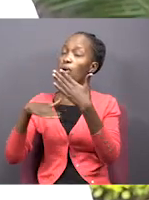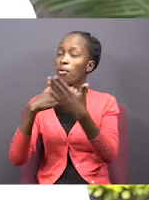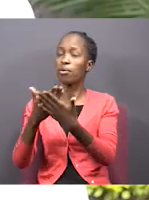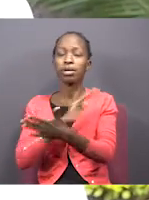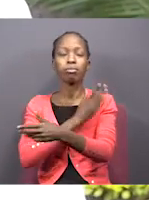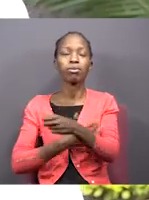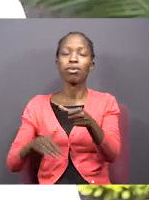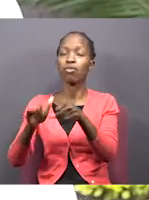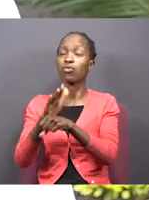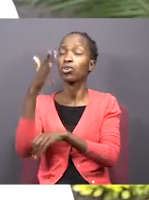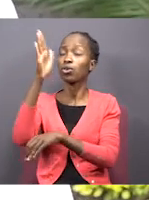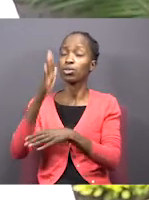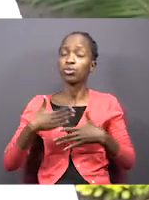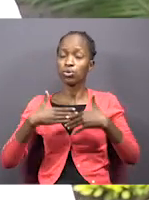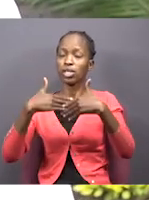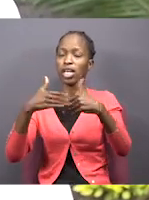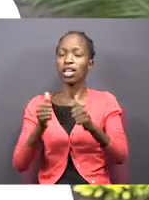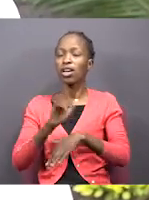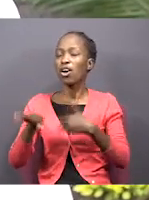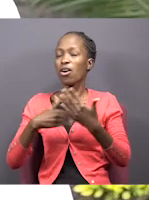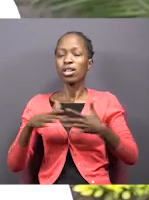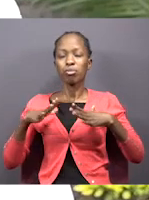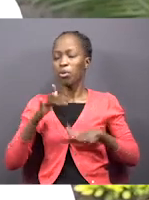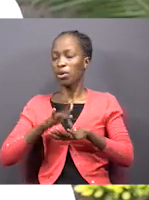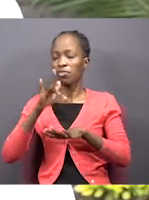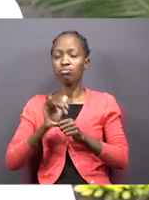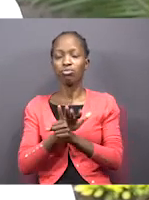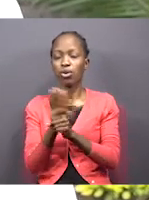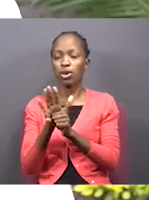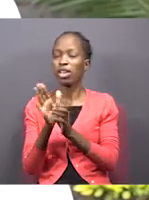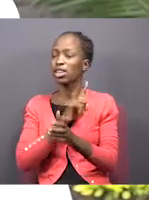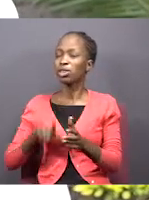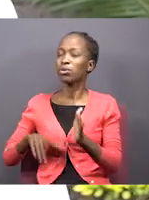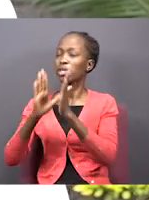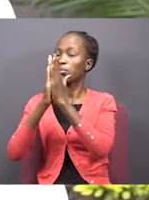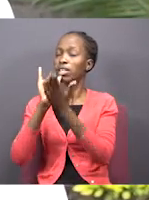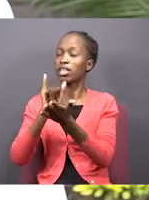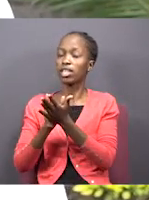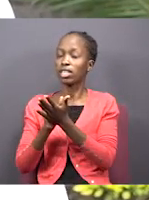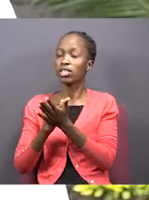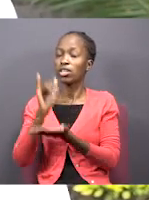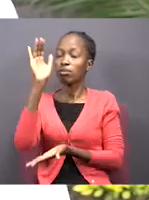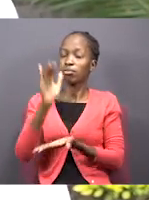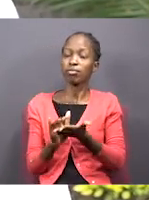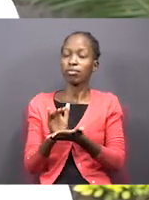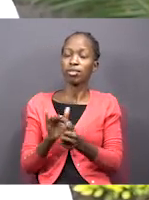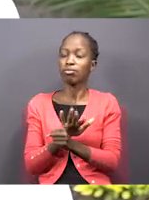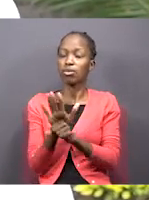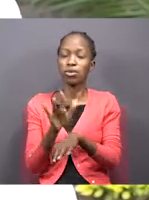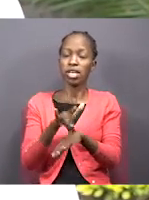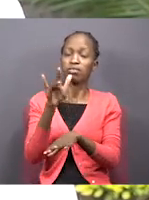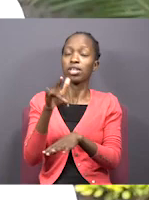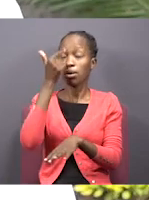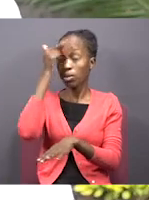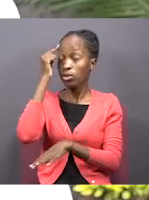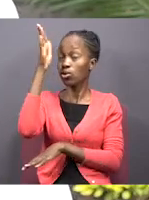asking you, the all-powerful God, to heal people who have COVID, O Lord. I pray that you bring this COVID infection rate down, O